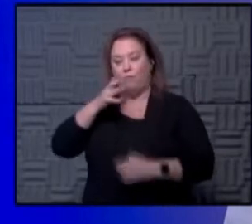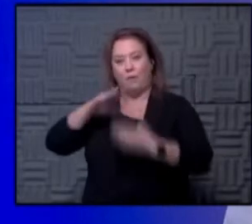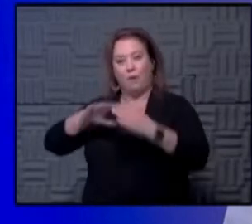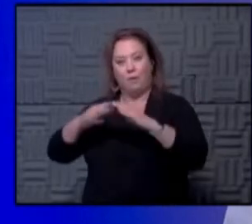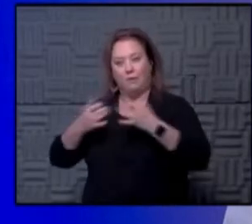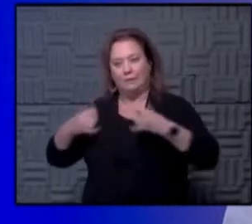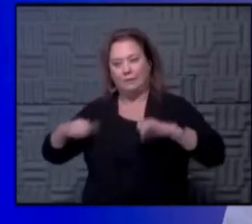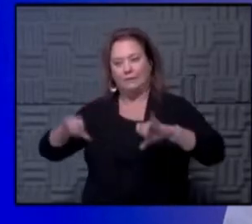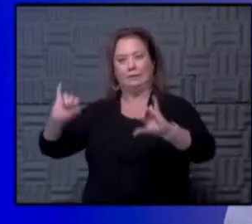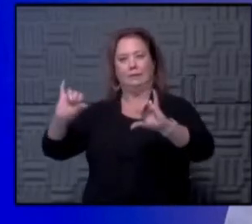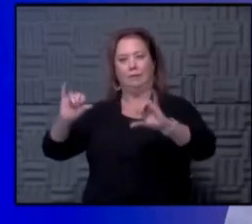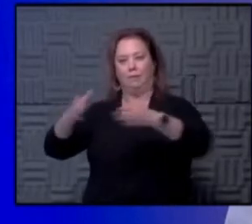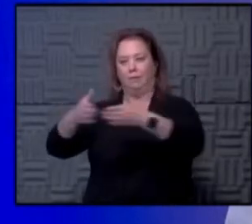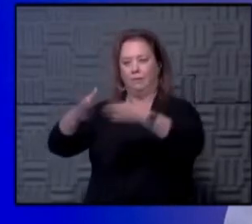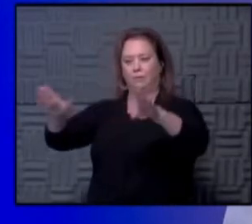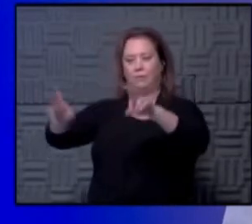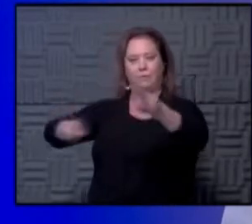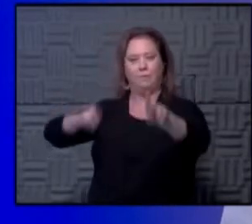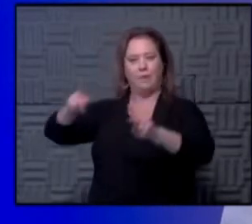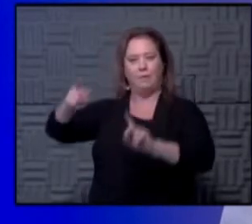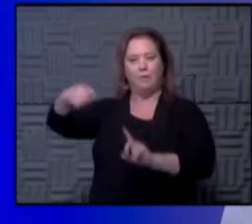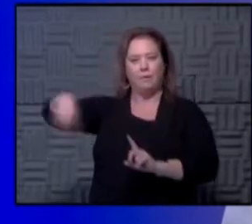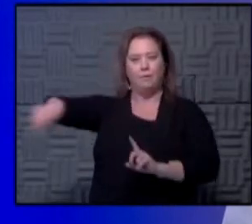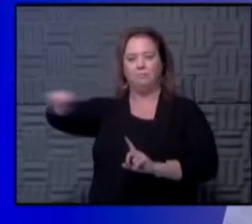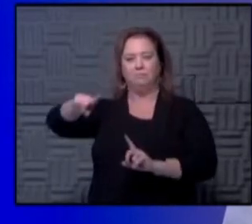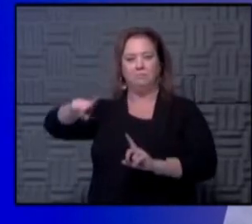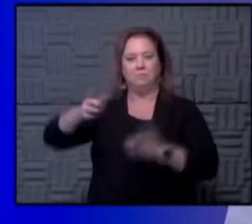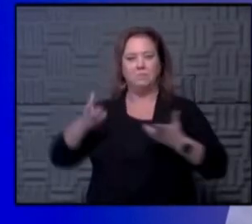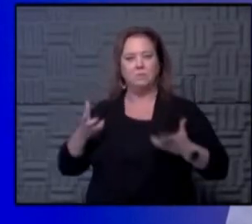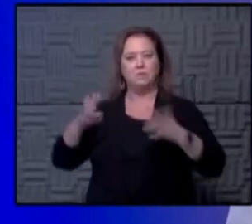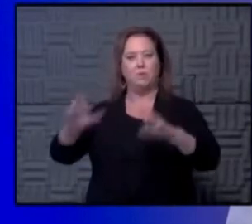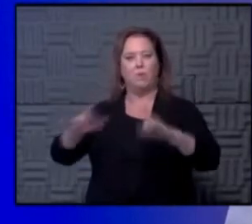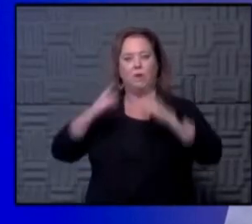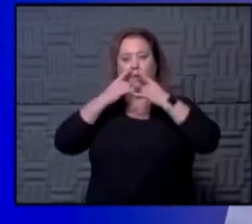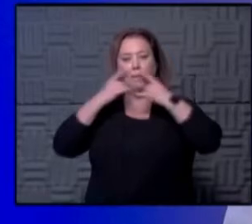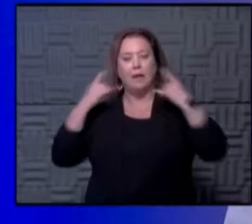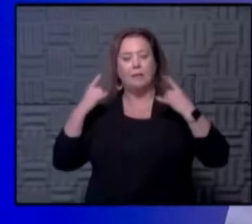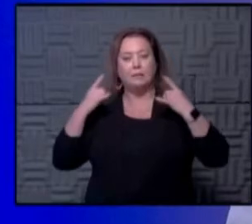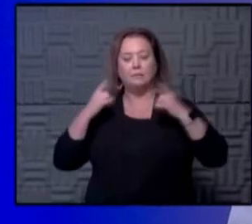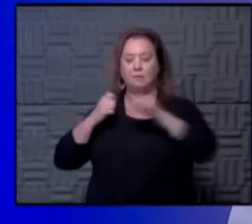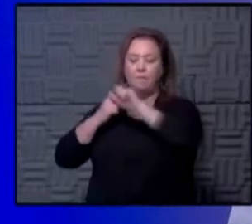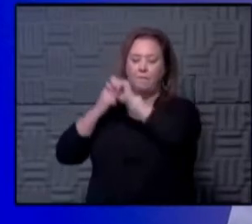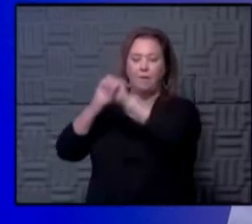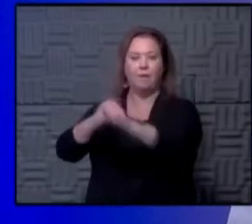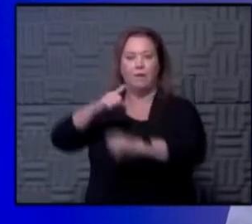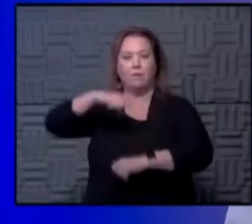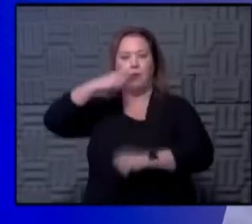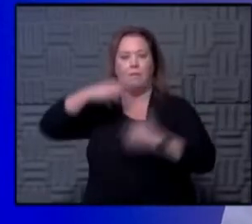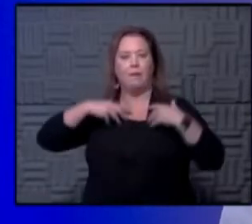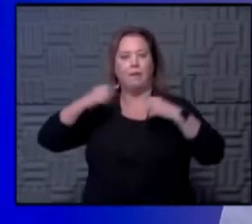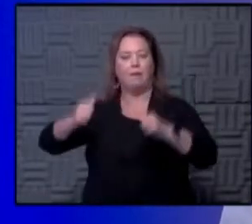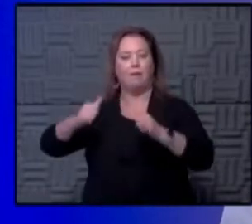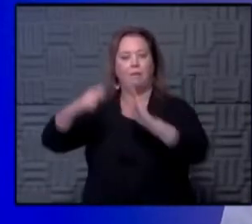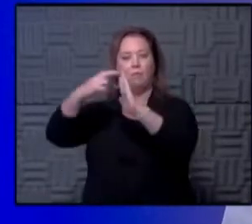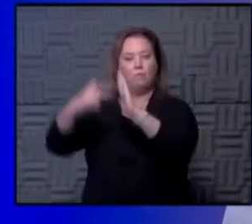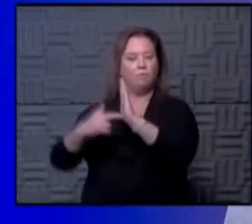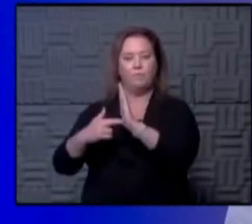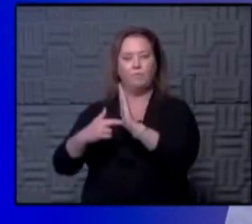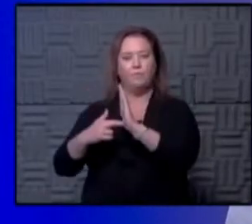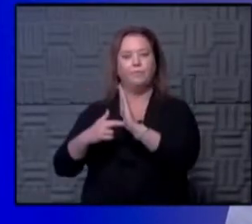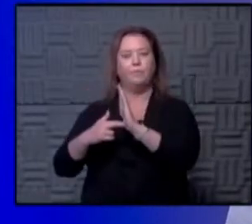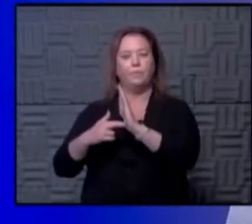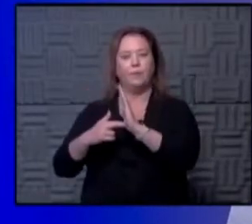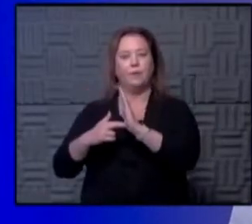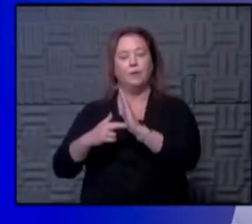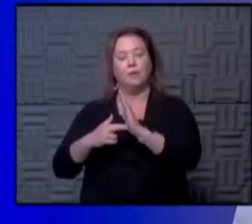are still a lot of the general public who don't want to wear masks or adhere to public health guidance, and taking